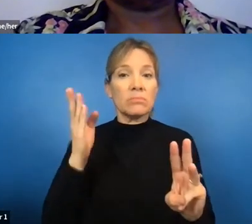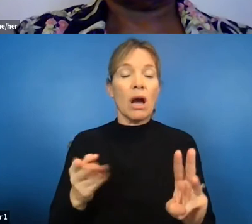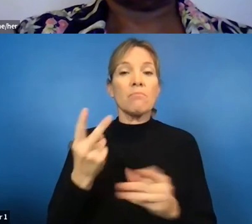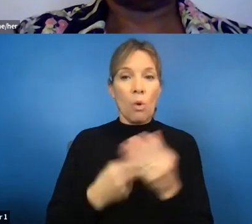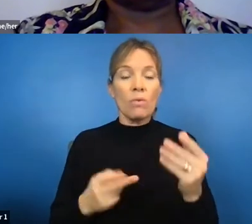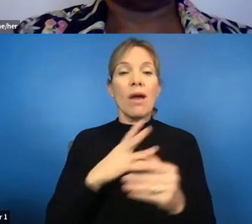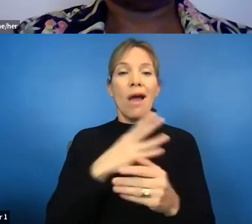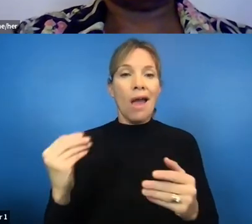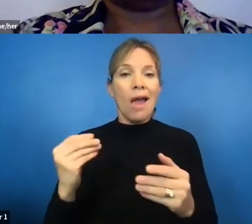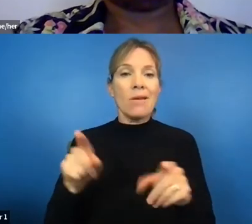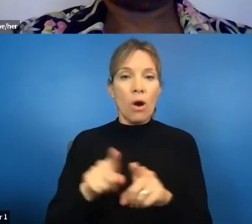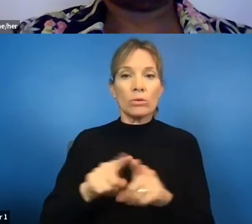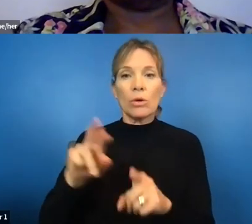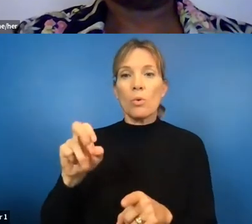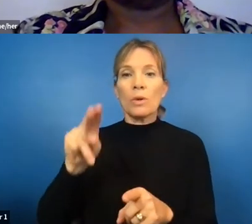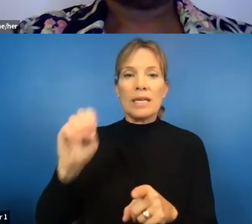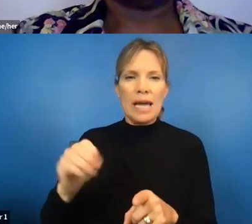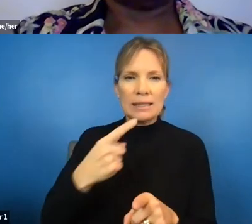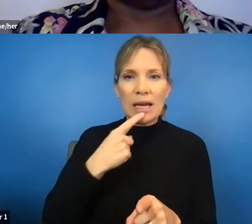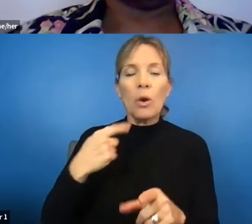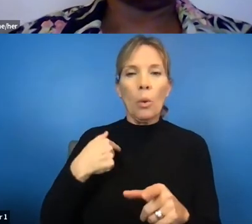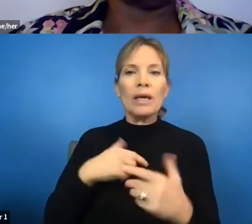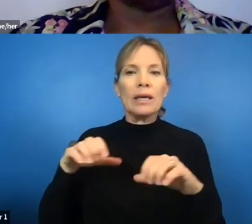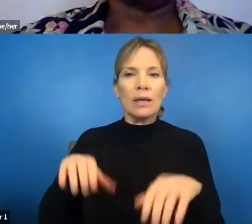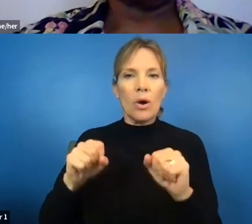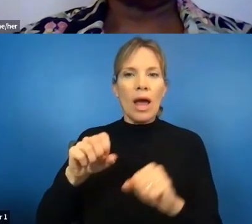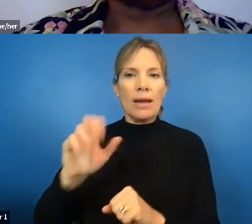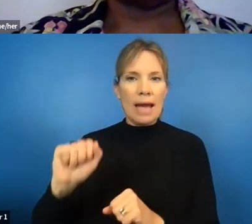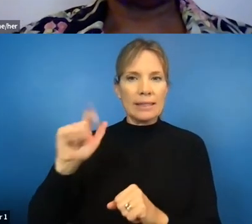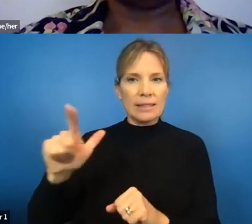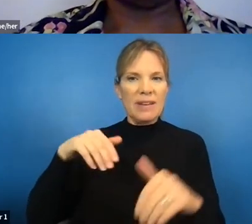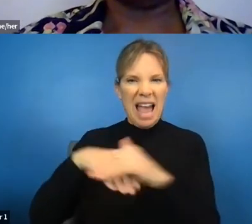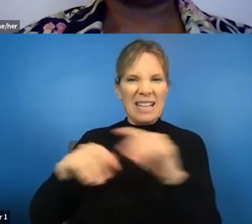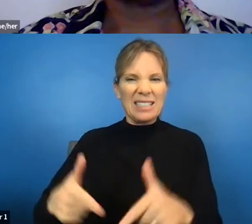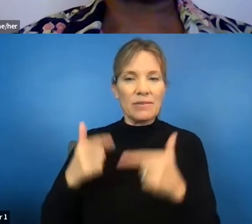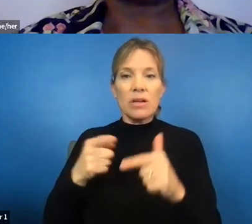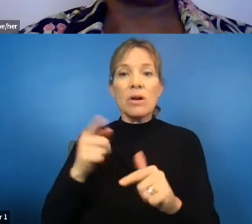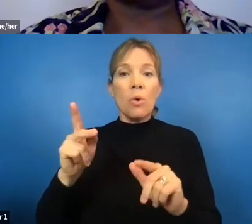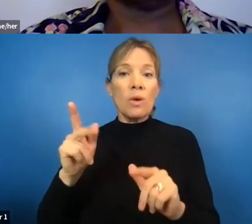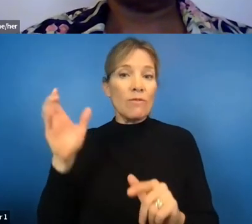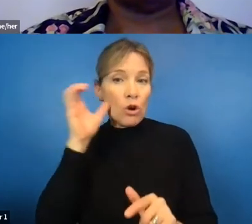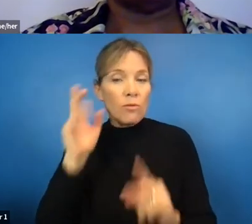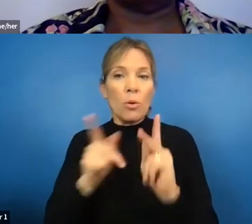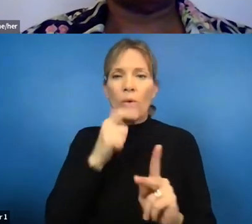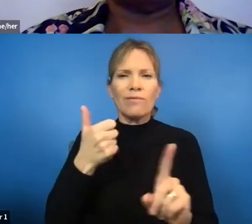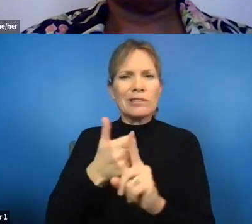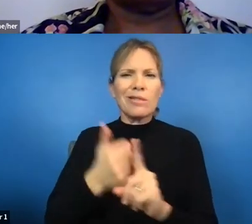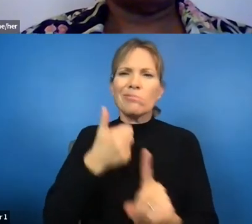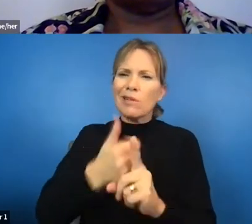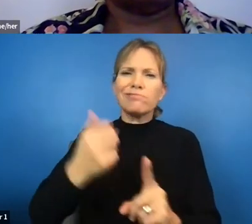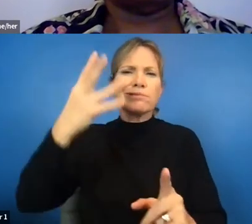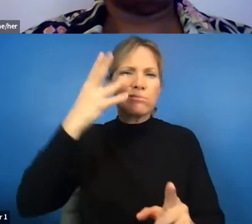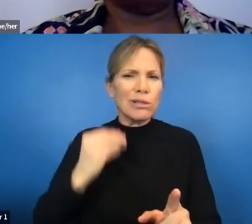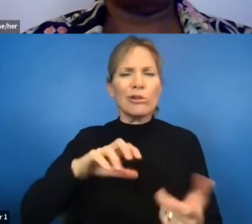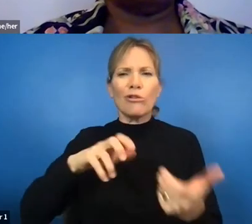well as Renee said, we met at Access Living to hear from people who had experience with going through crisis,